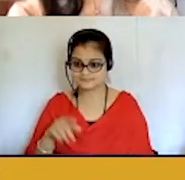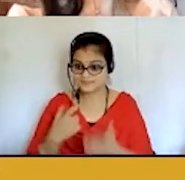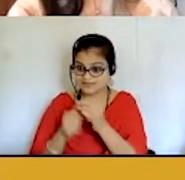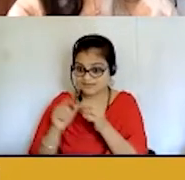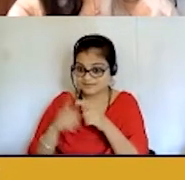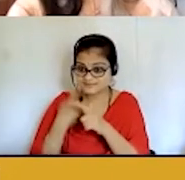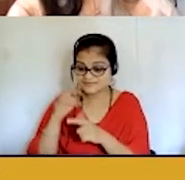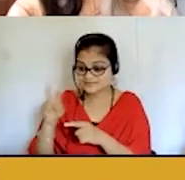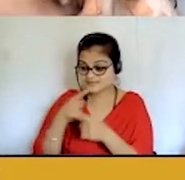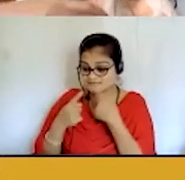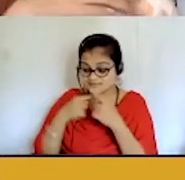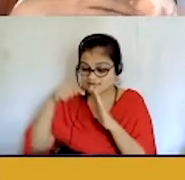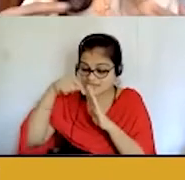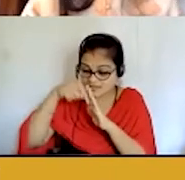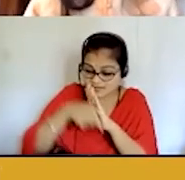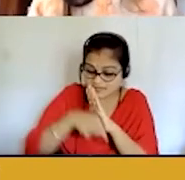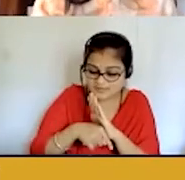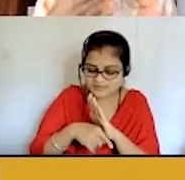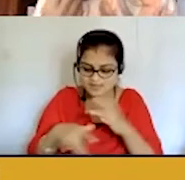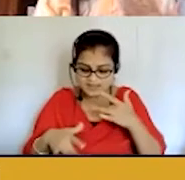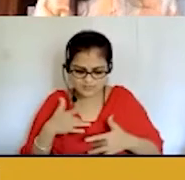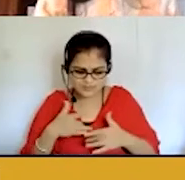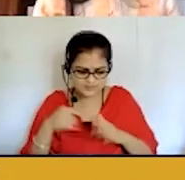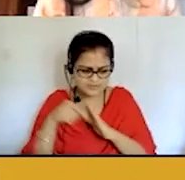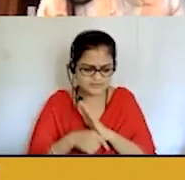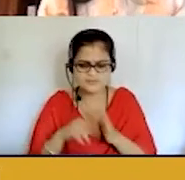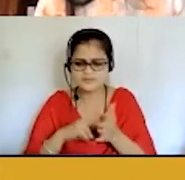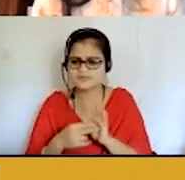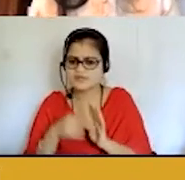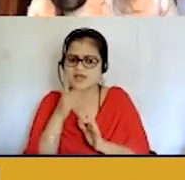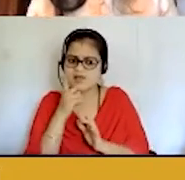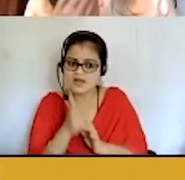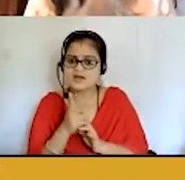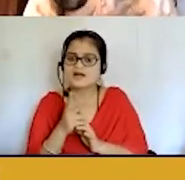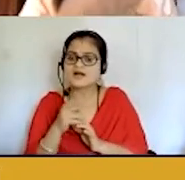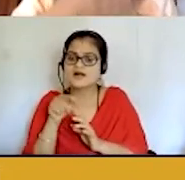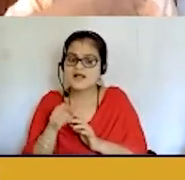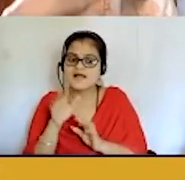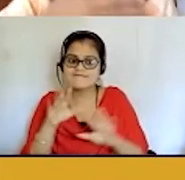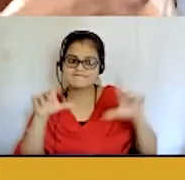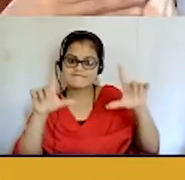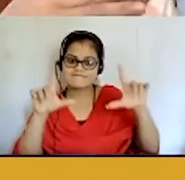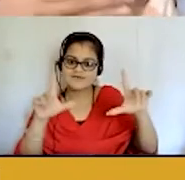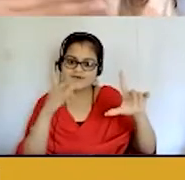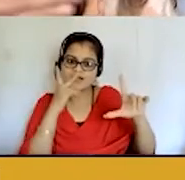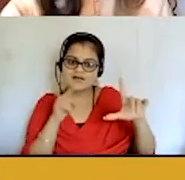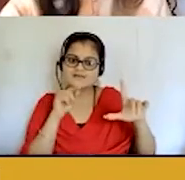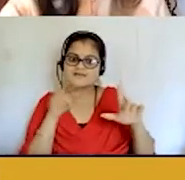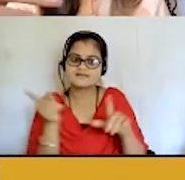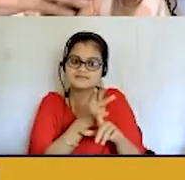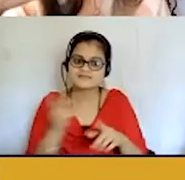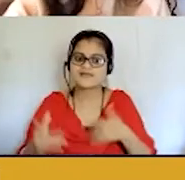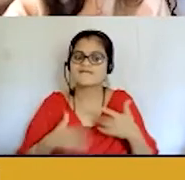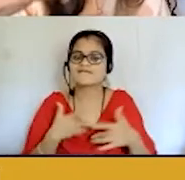Talk about a depth in terms of emotions. You can also see that technically in this photograph because there's this depth of field as